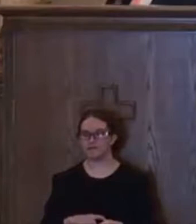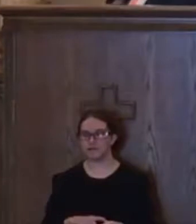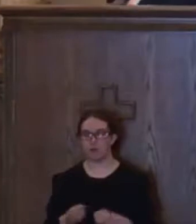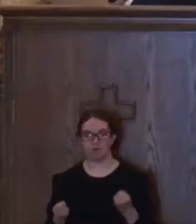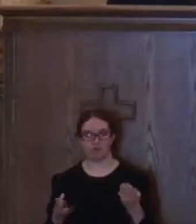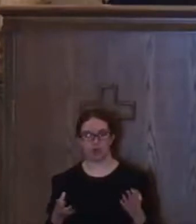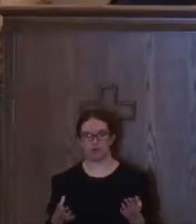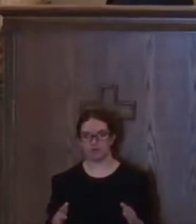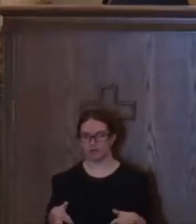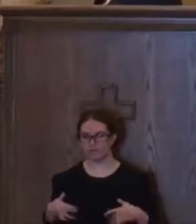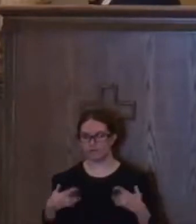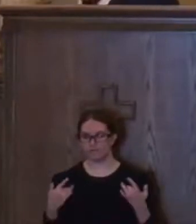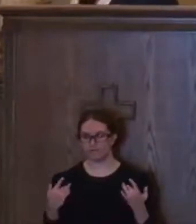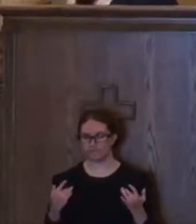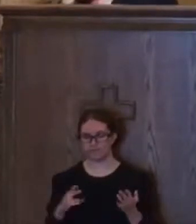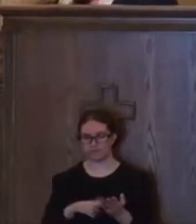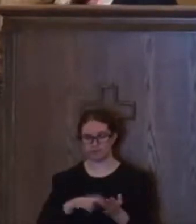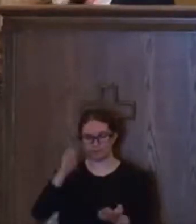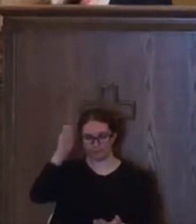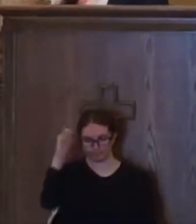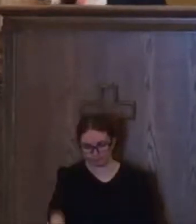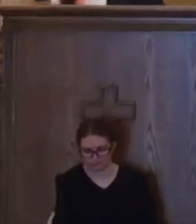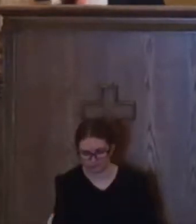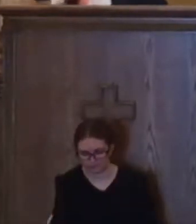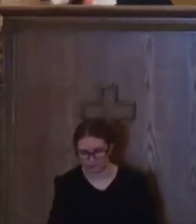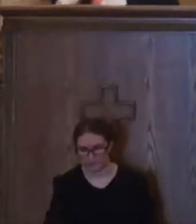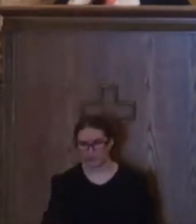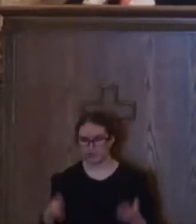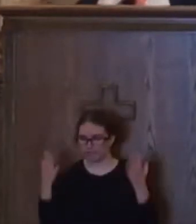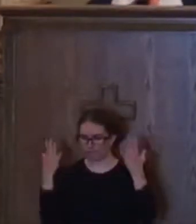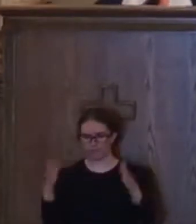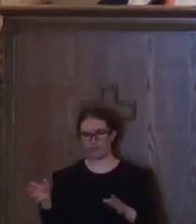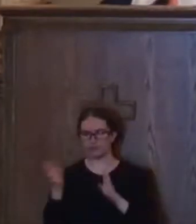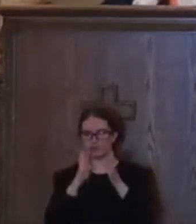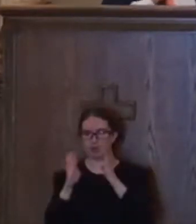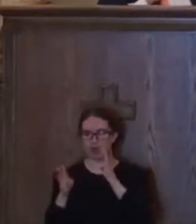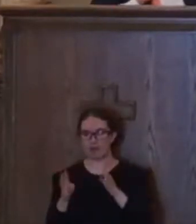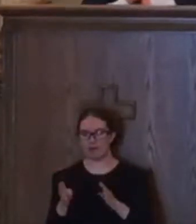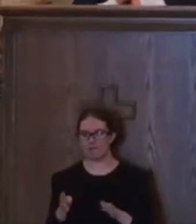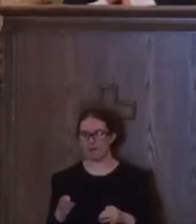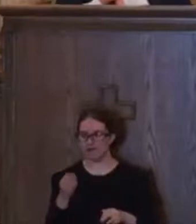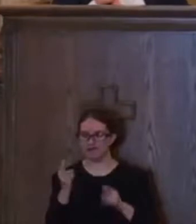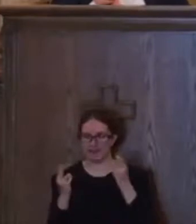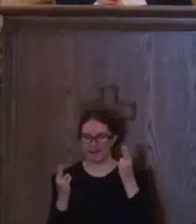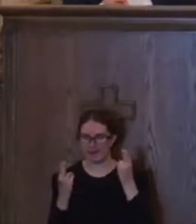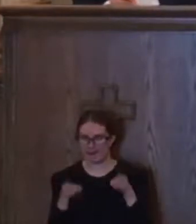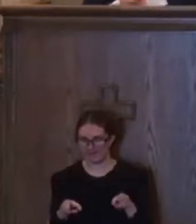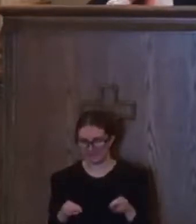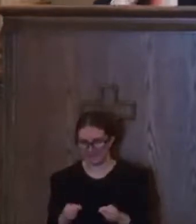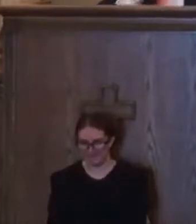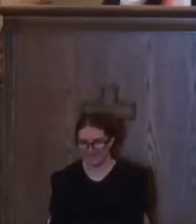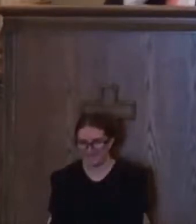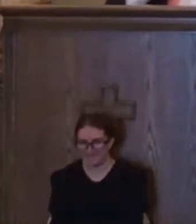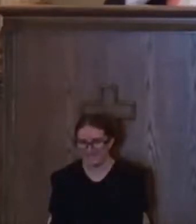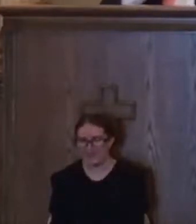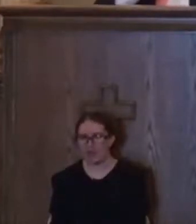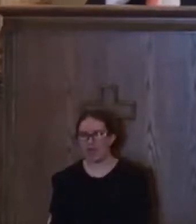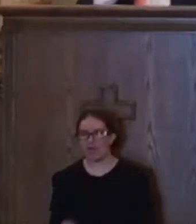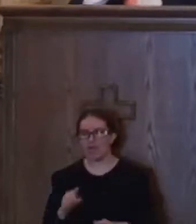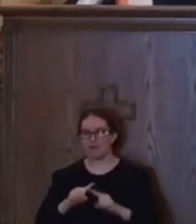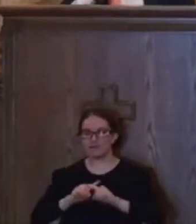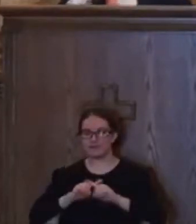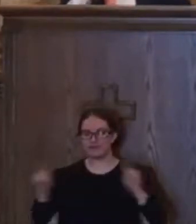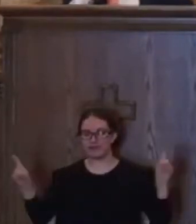most of us would feel like jumping off a cliff once we all get done talking about what's going wrong. Amen. There's a difference